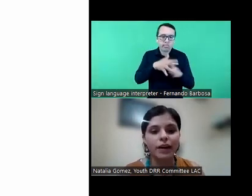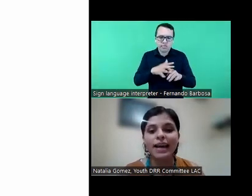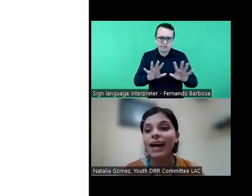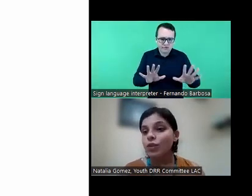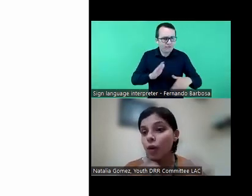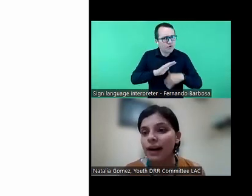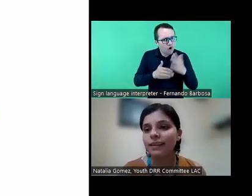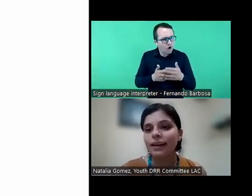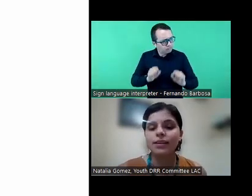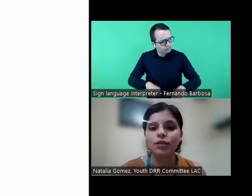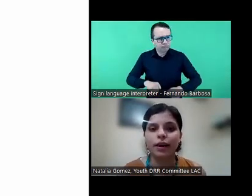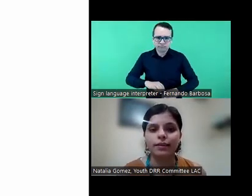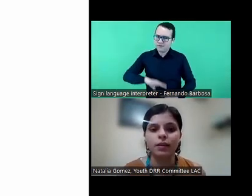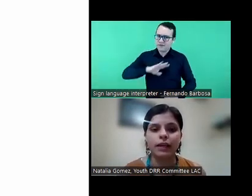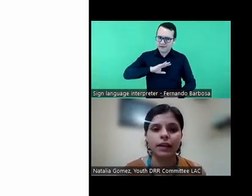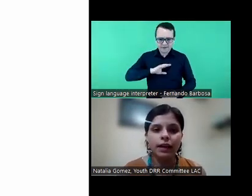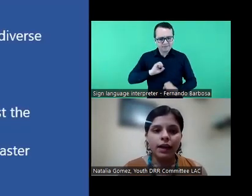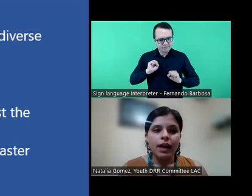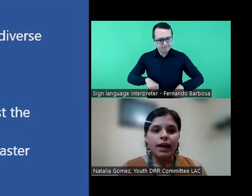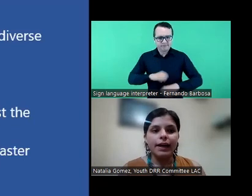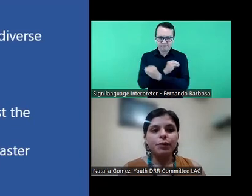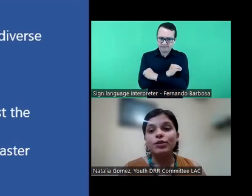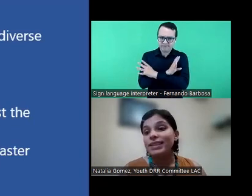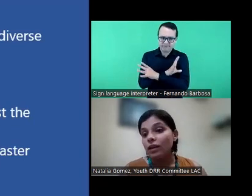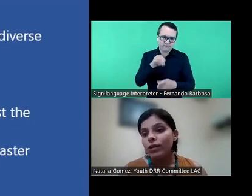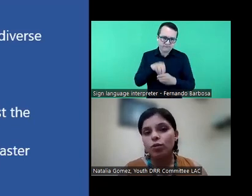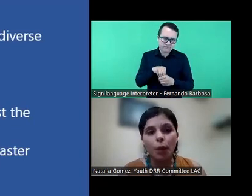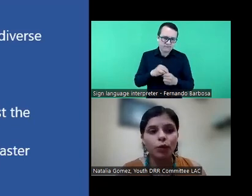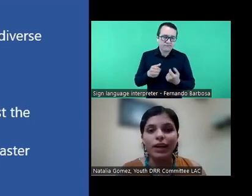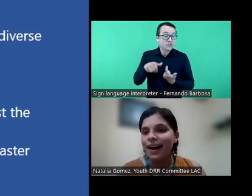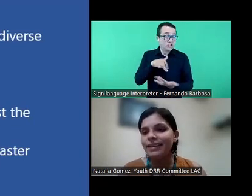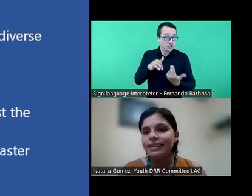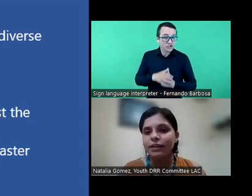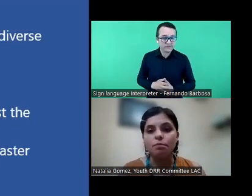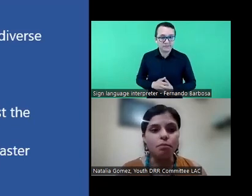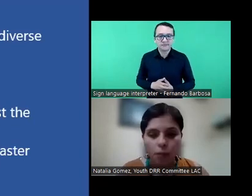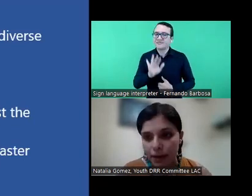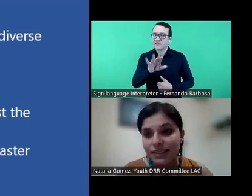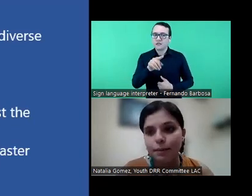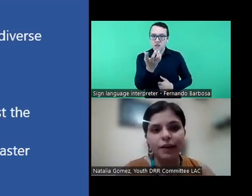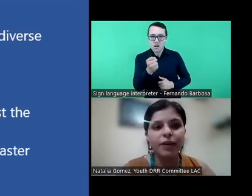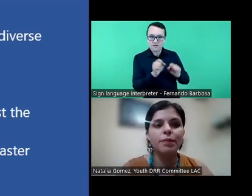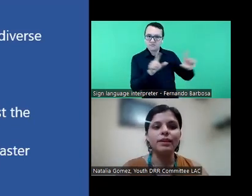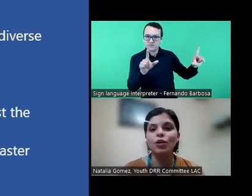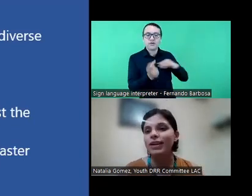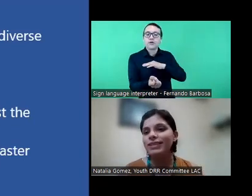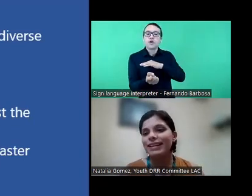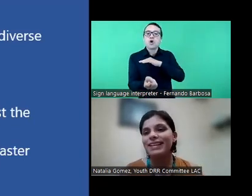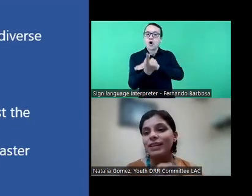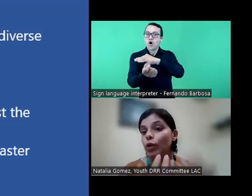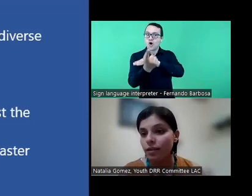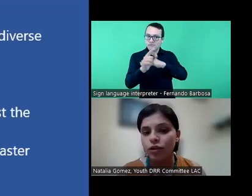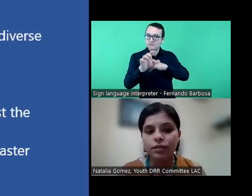vulnerable group, it is important to see how youth are part of the civil society. So some opportunities